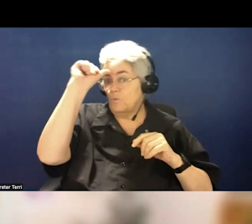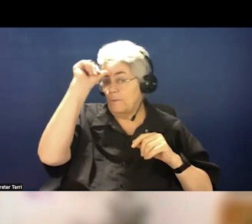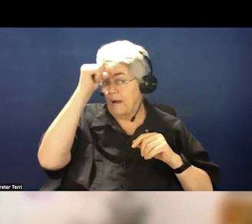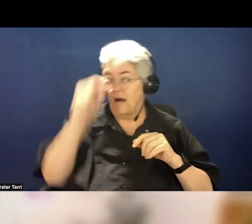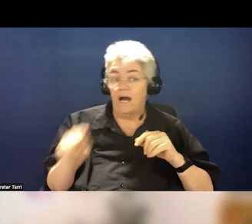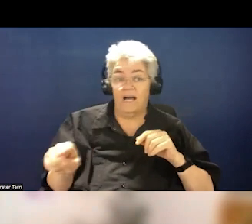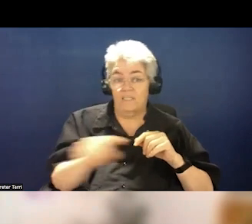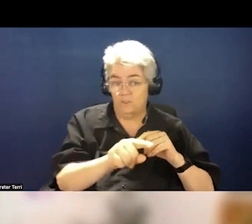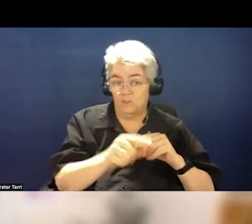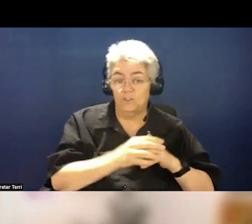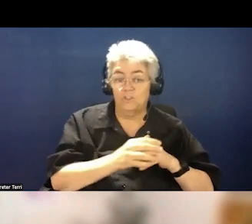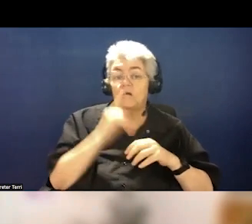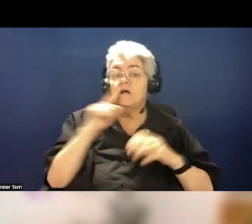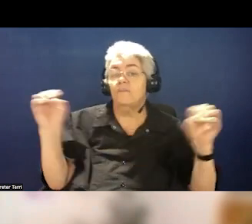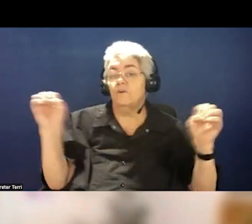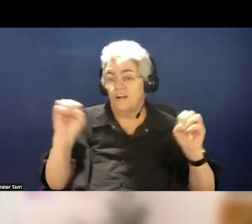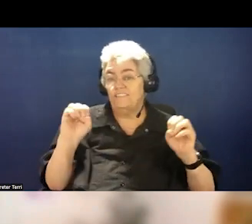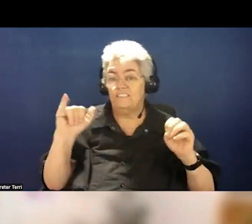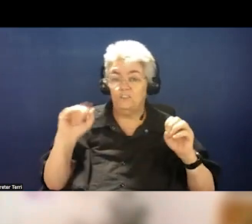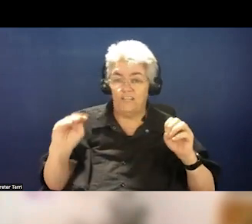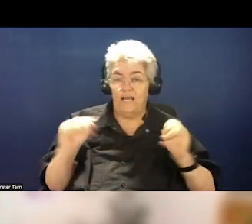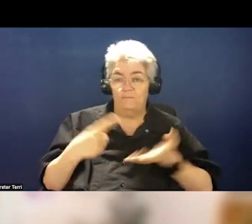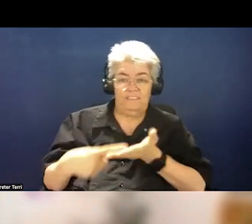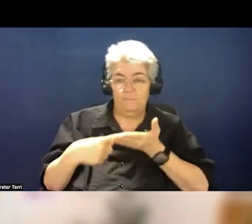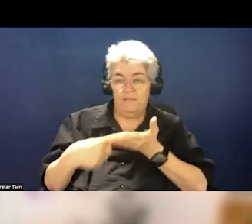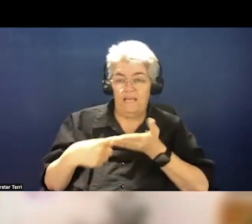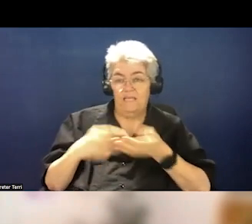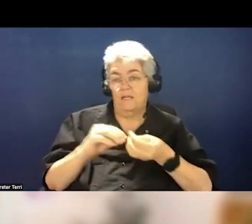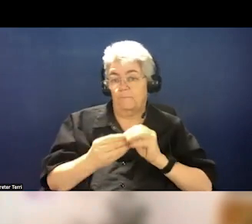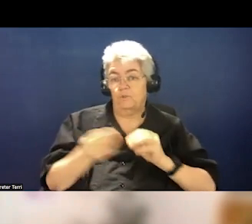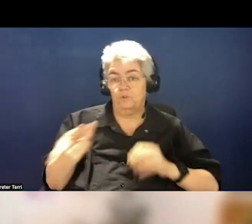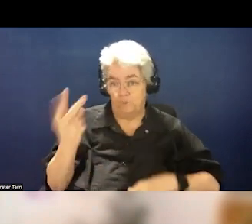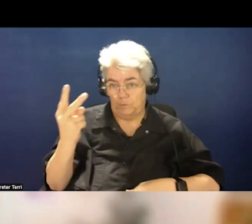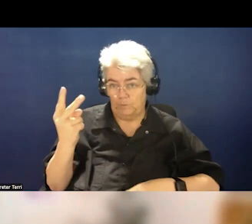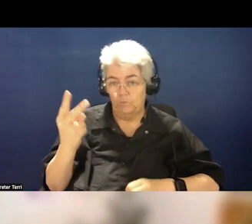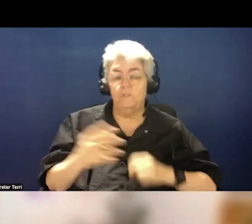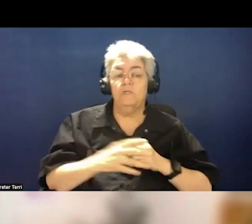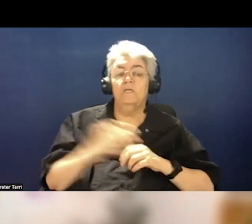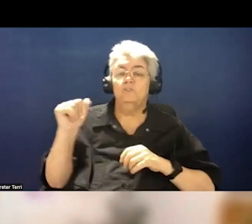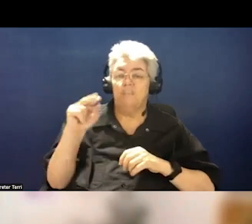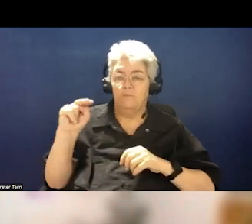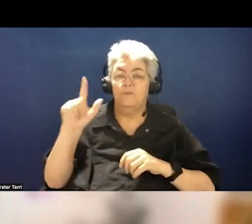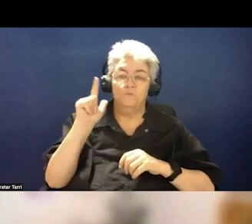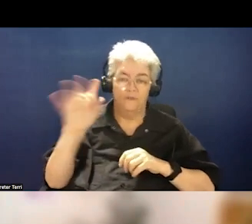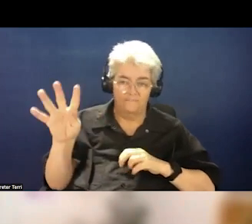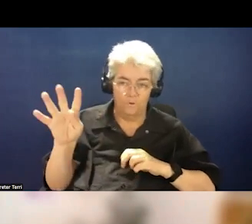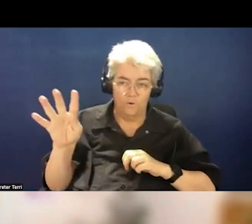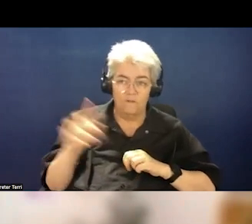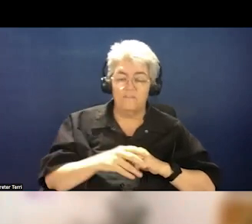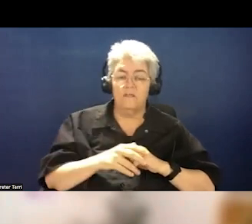the Crisis Jam debate number 2. Which is scheduled for January 24th